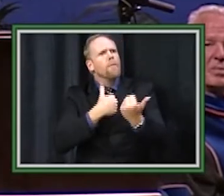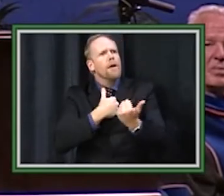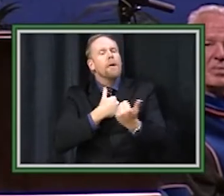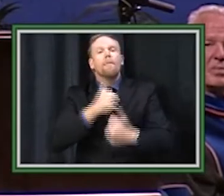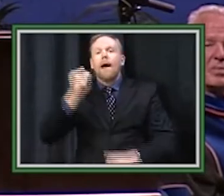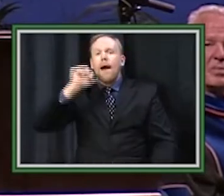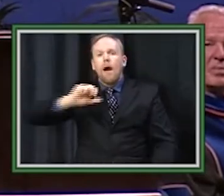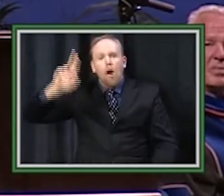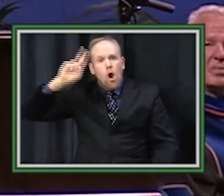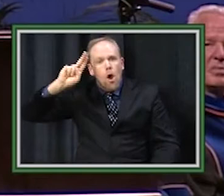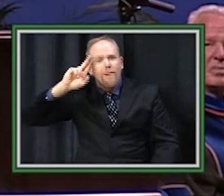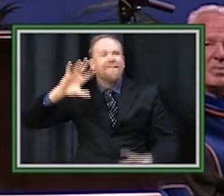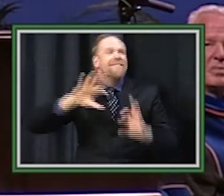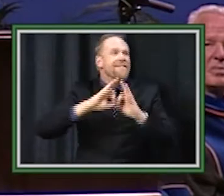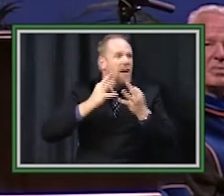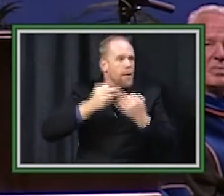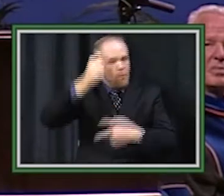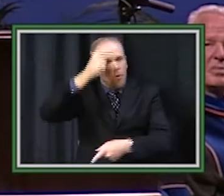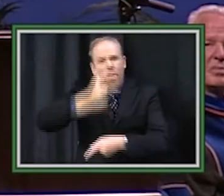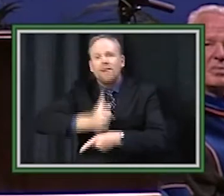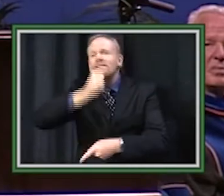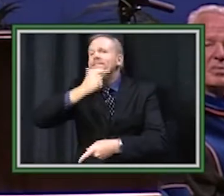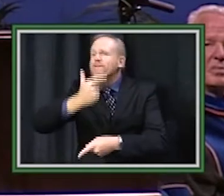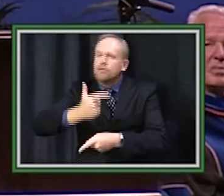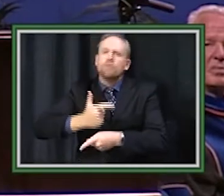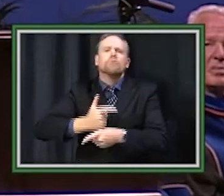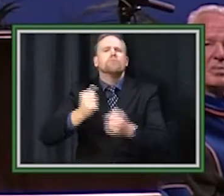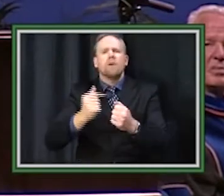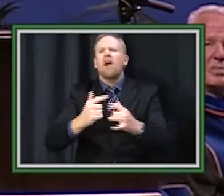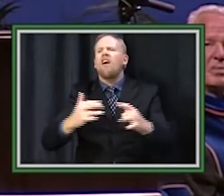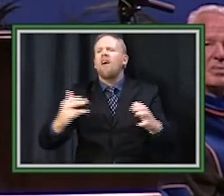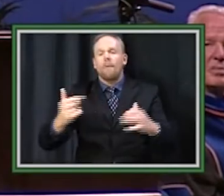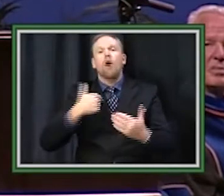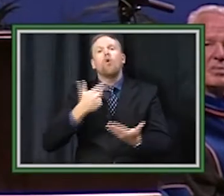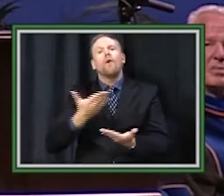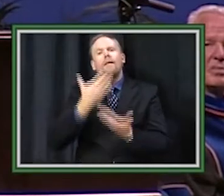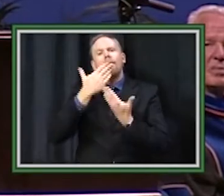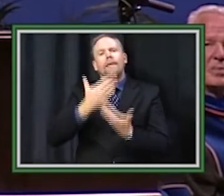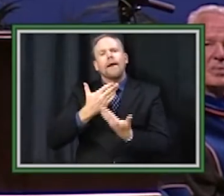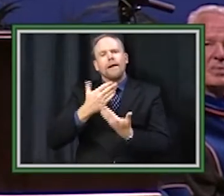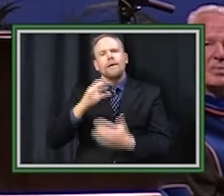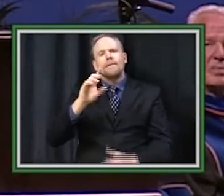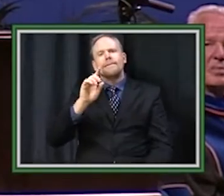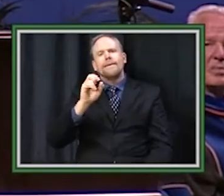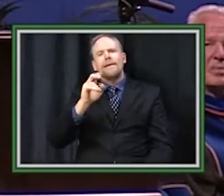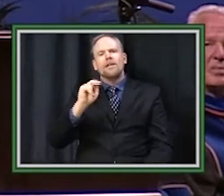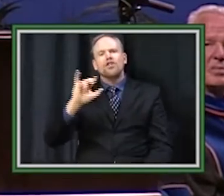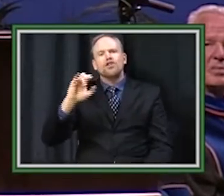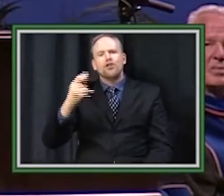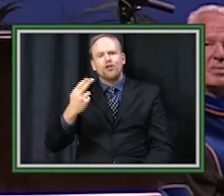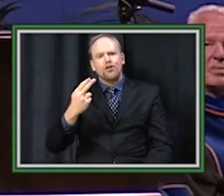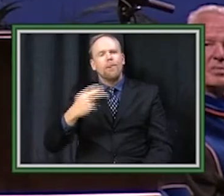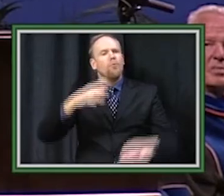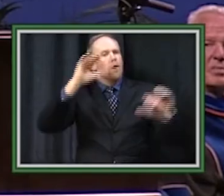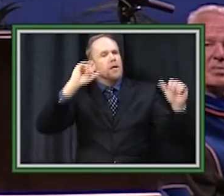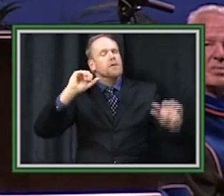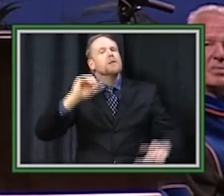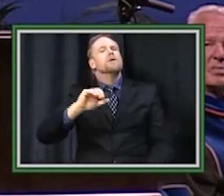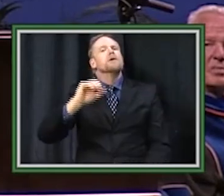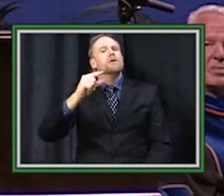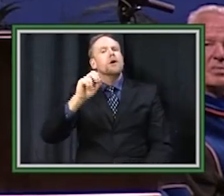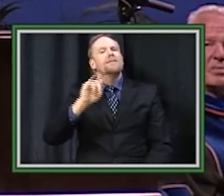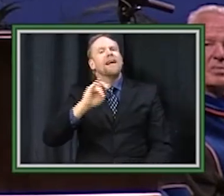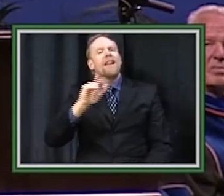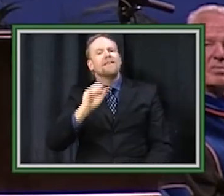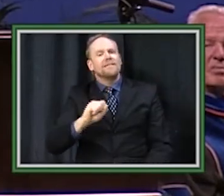aunts, my cousins, my brothers and sisters. I want to thank Dean Inch and President Gonzalez. I want to thank Professor Toyce, Professor Lee, and